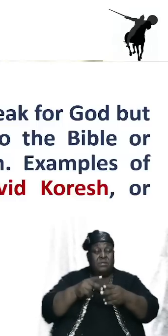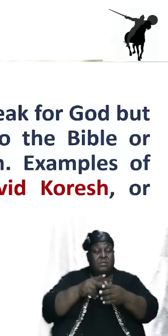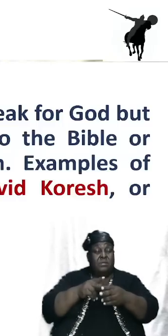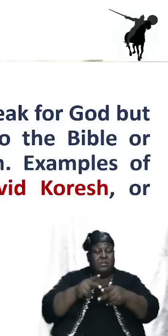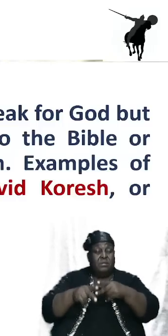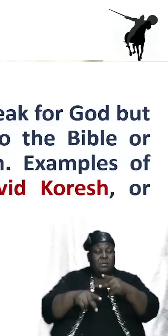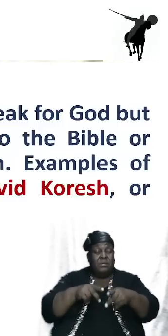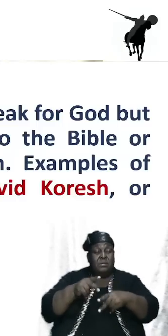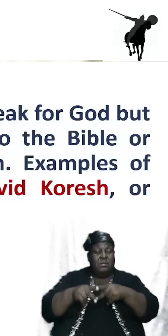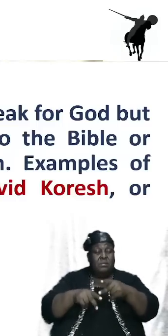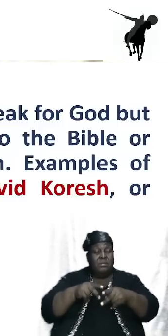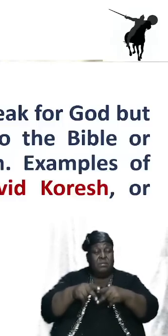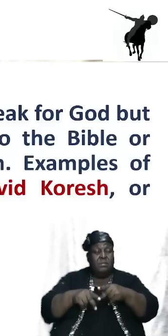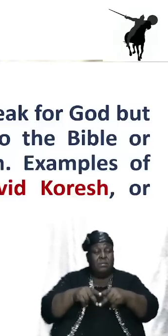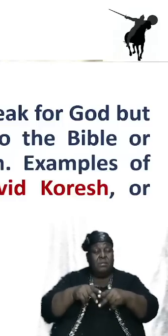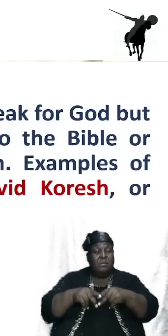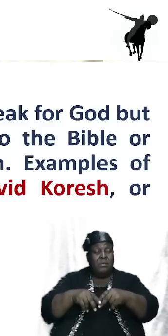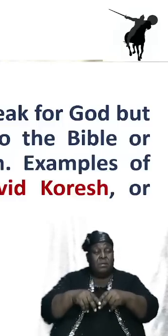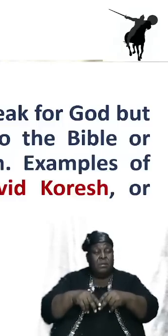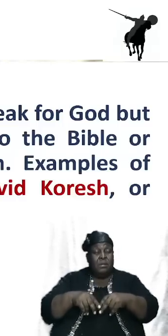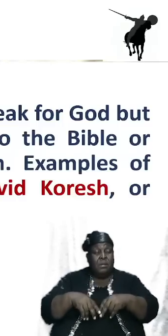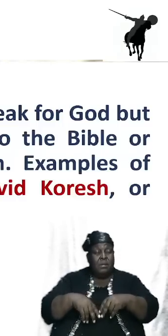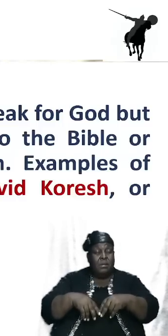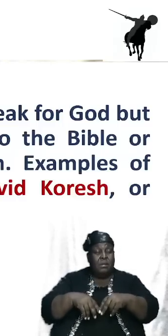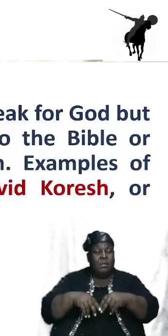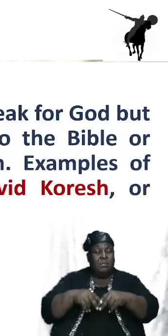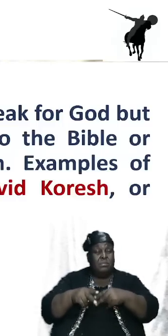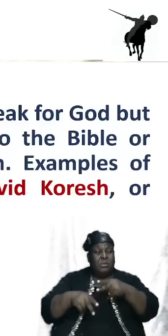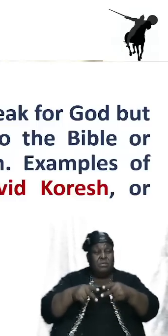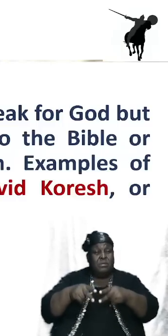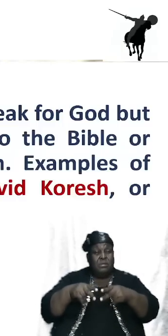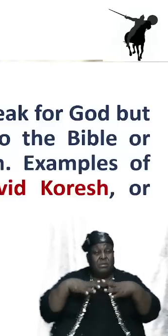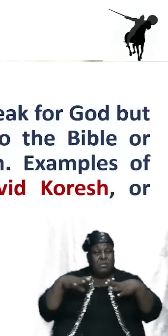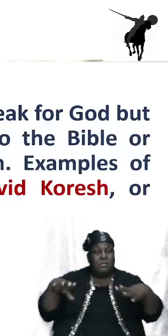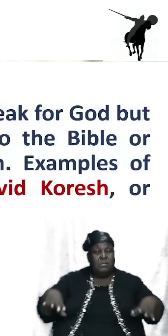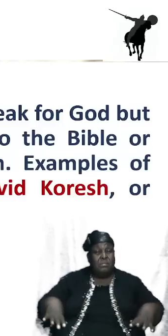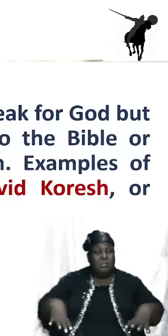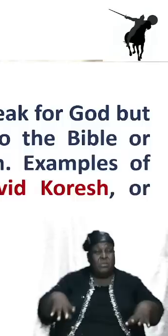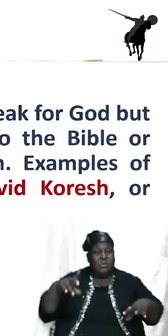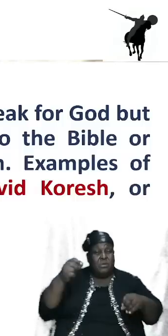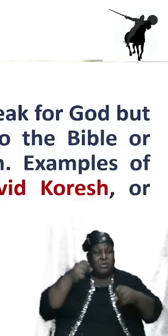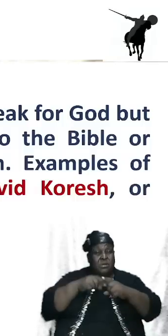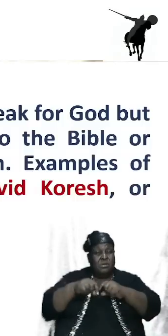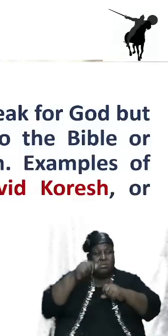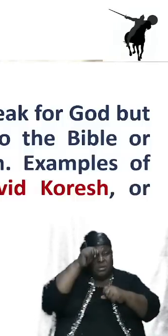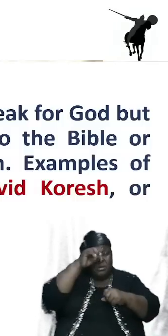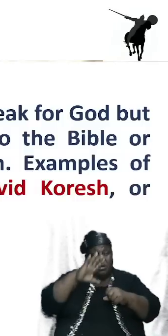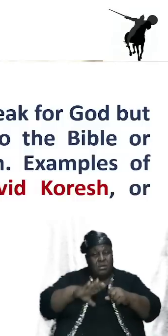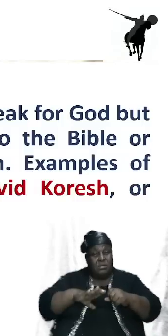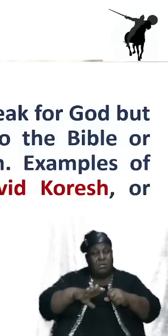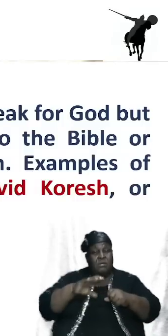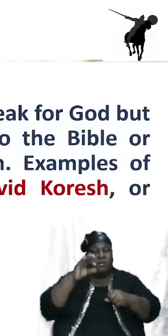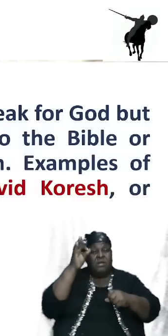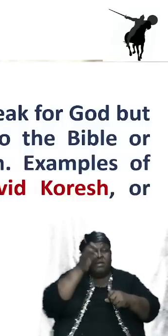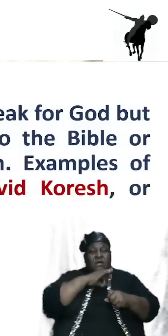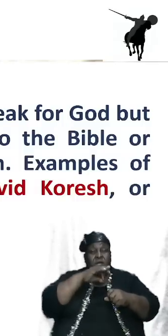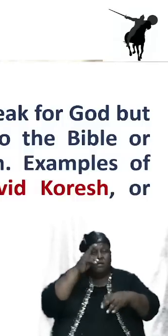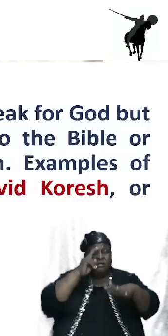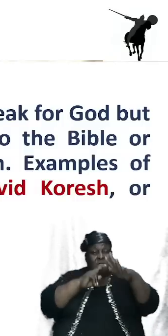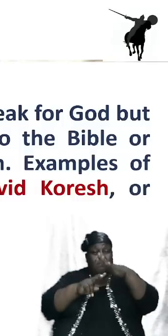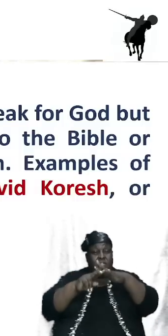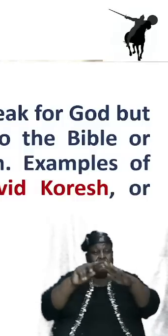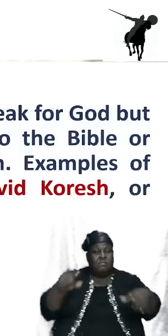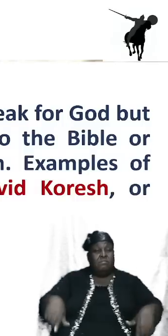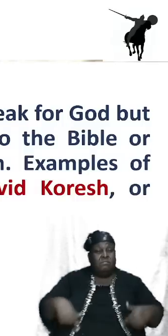David Koresh. You have people like Harold Camping. All of these men are false prophets that have come and lived during this time.